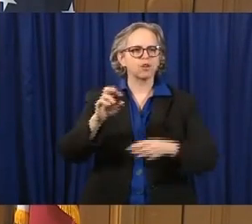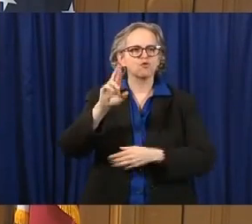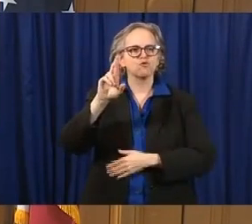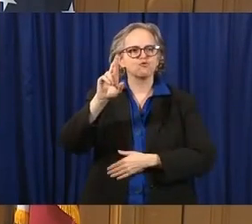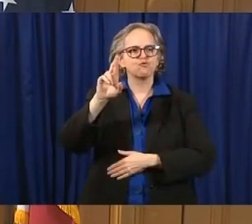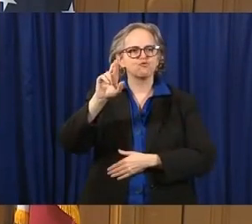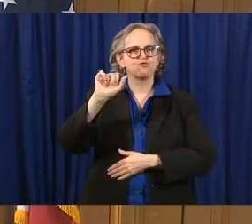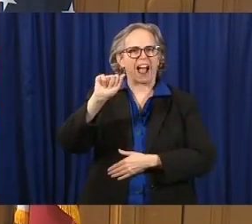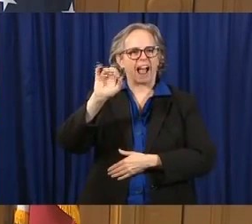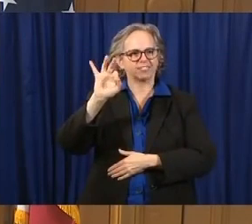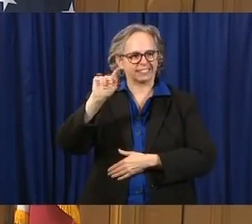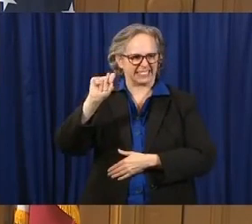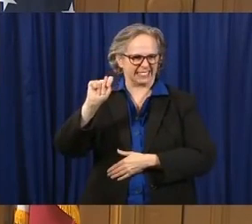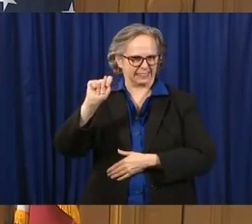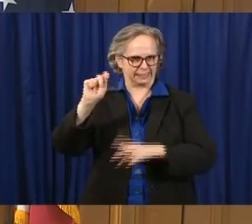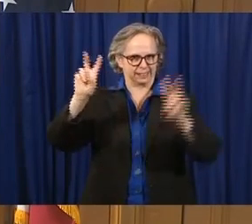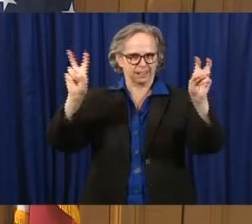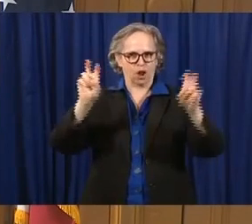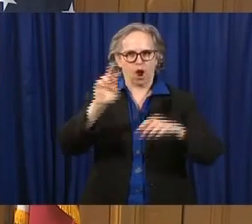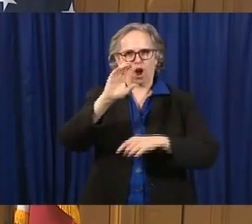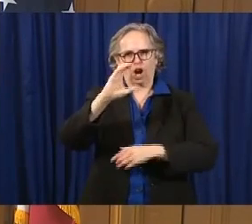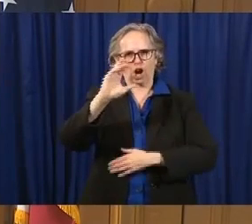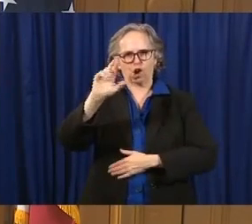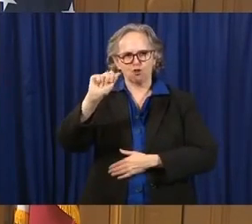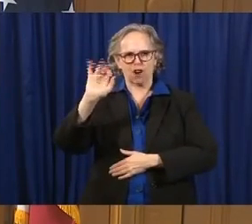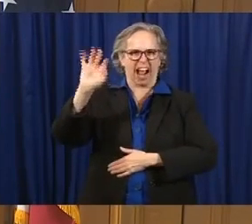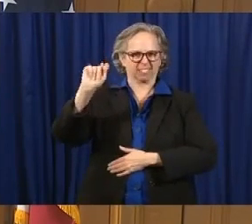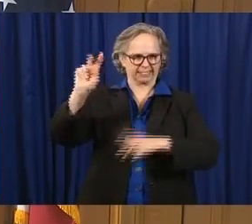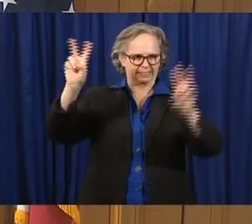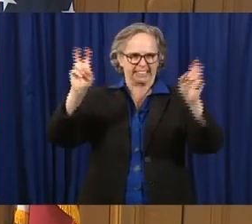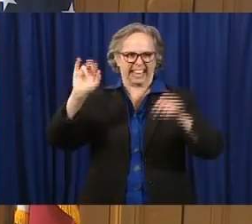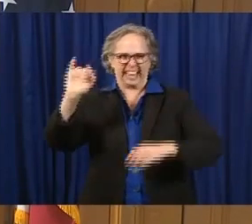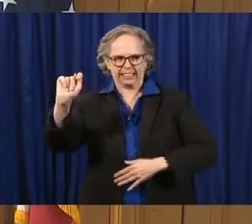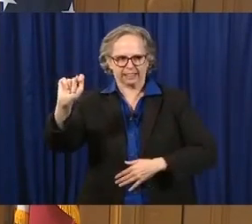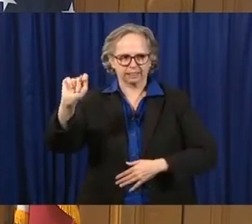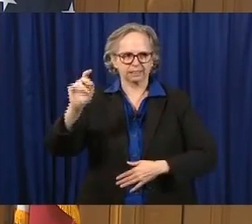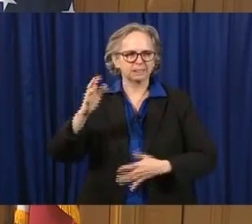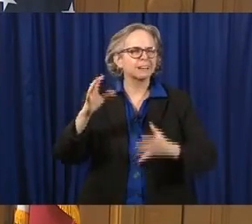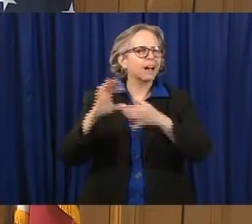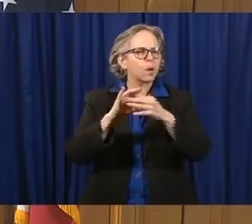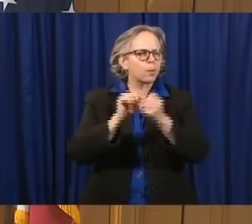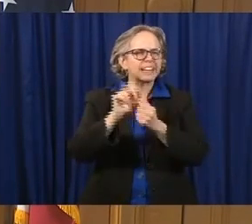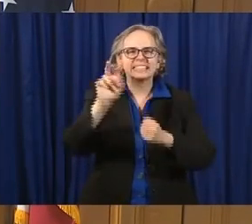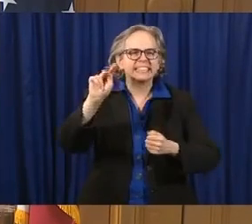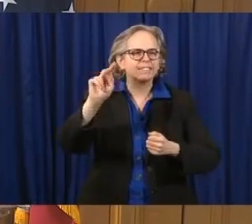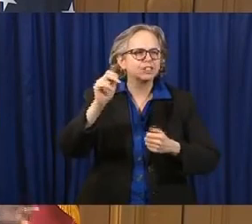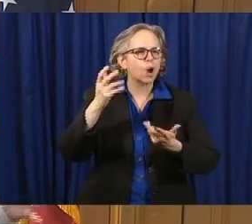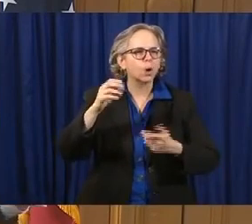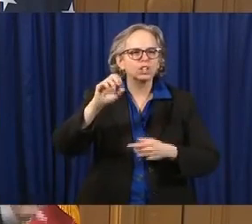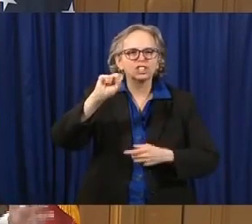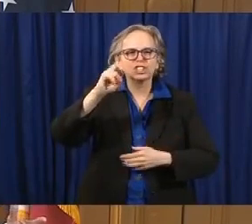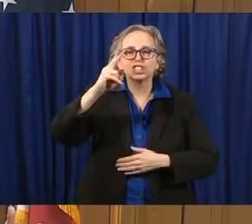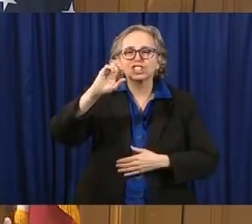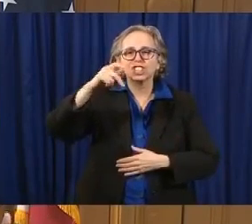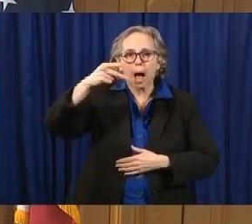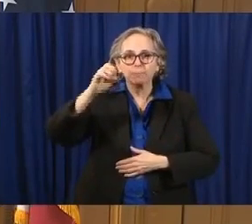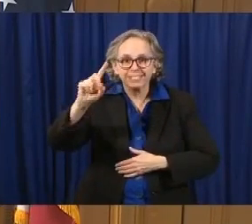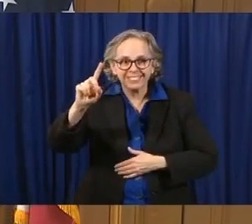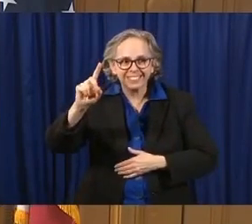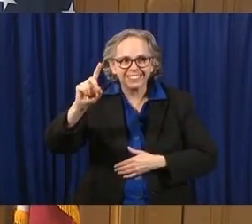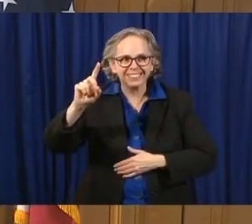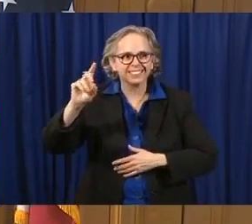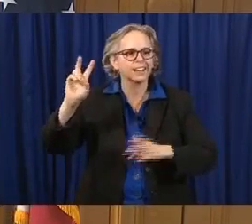of a takeoff of the TV show, the Chopped, where they give the chefs kind of a basket full of